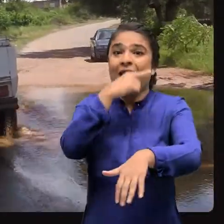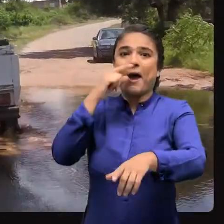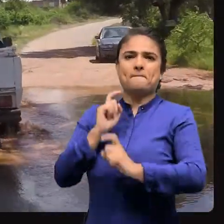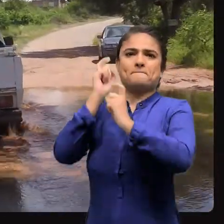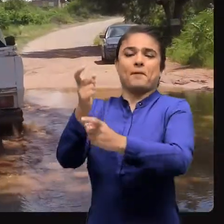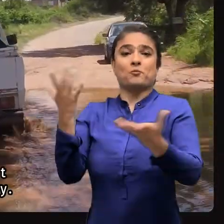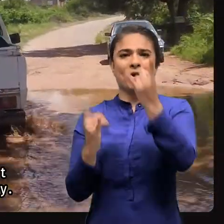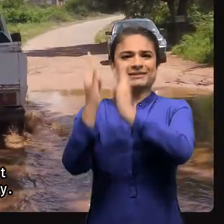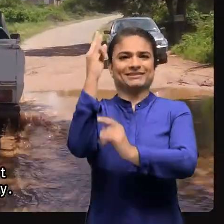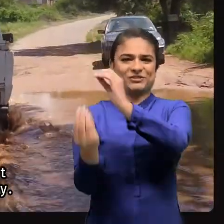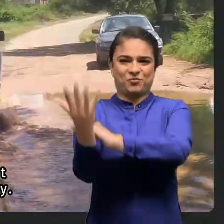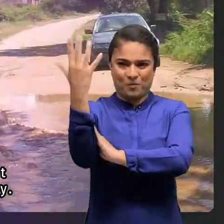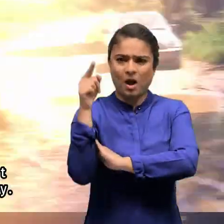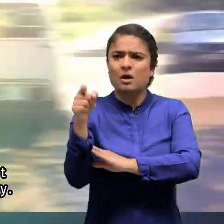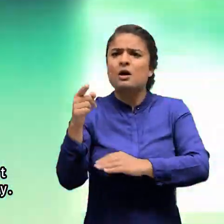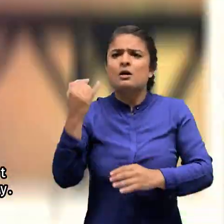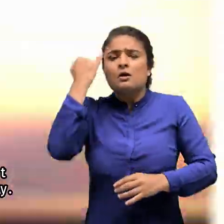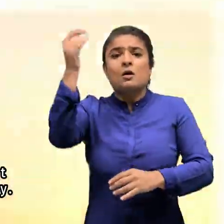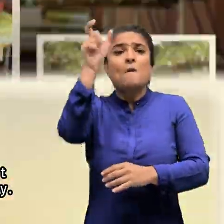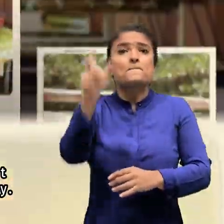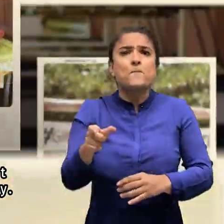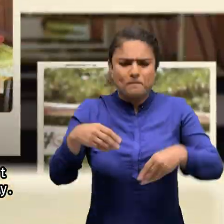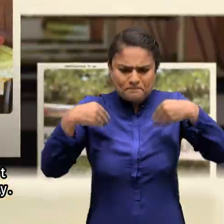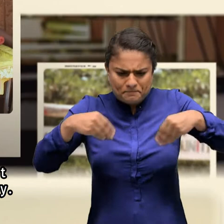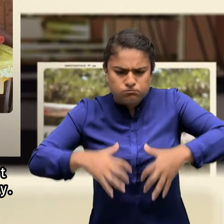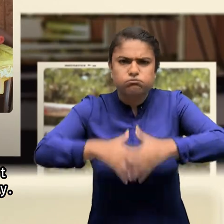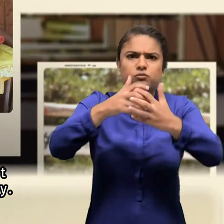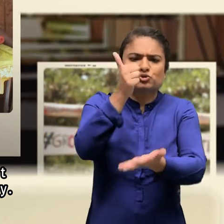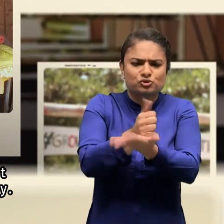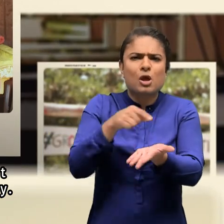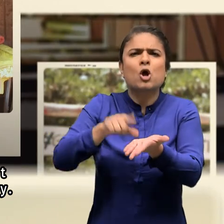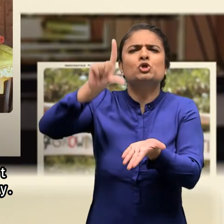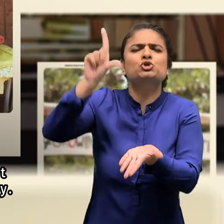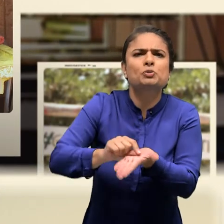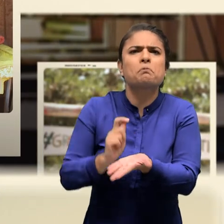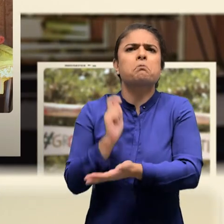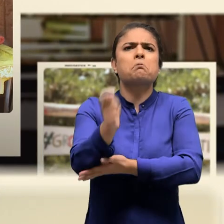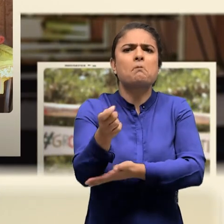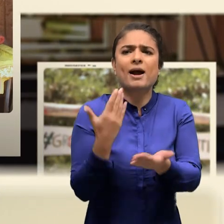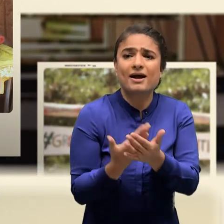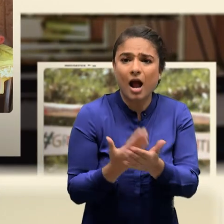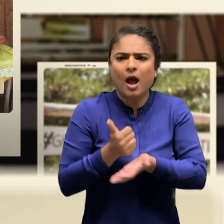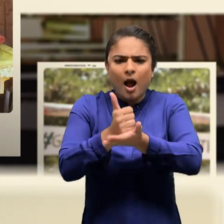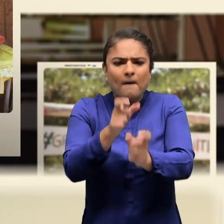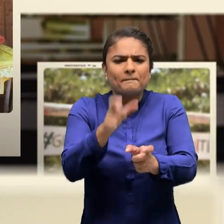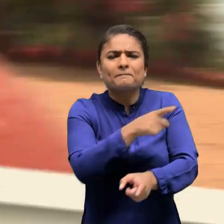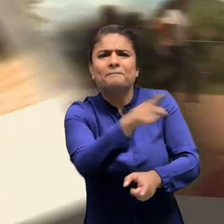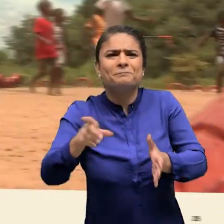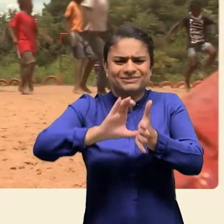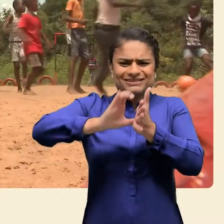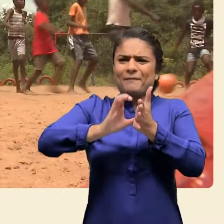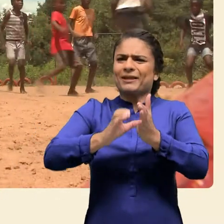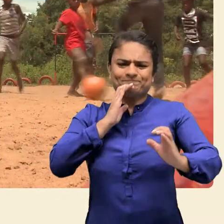Mpo Mohlolo, maker of affordable equipment for children with cerebral palsy. He saw a particular need for children